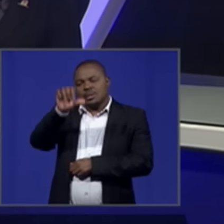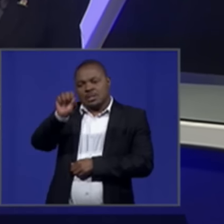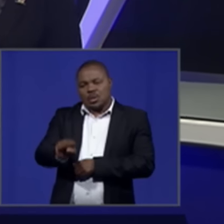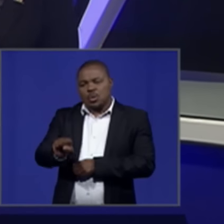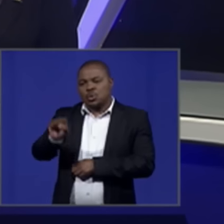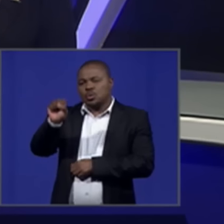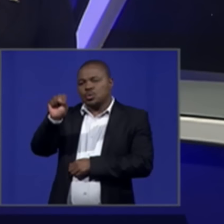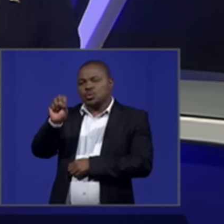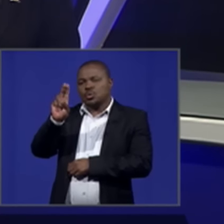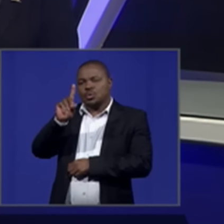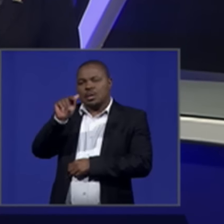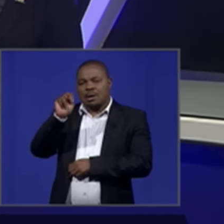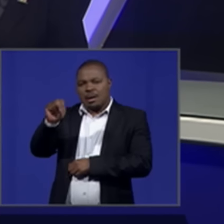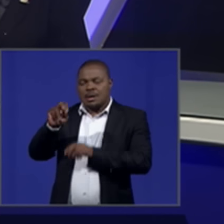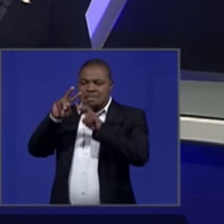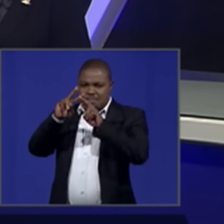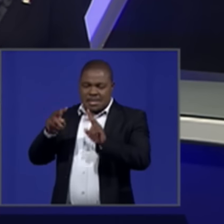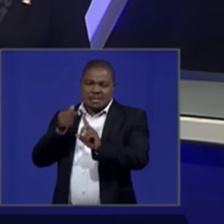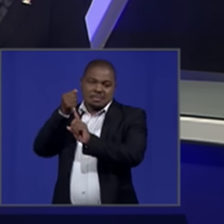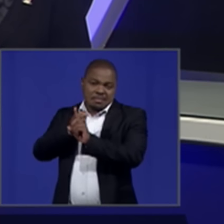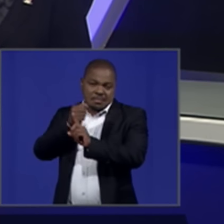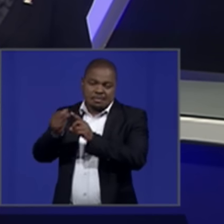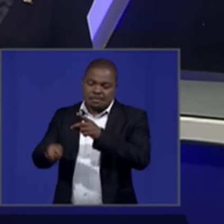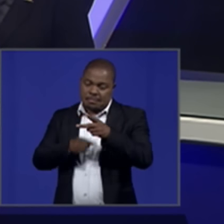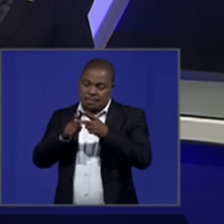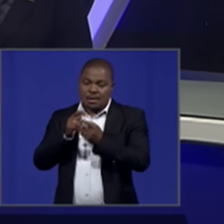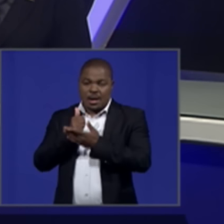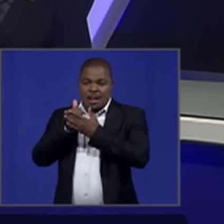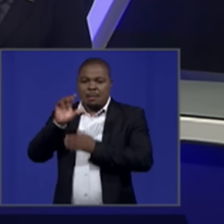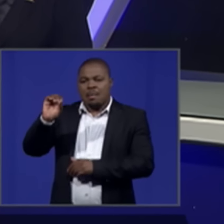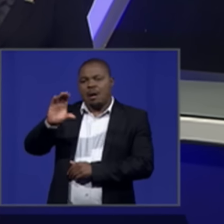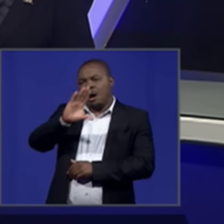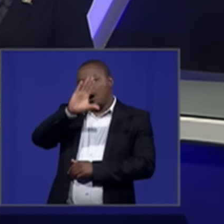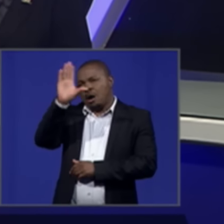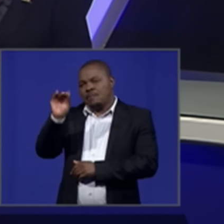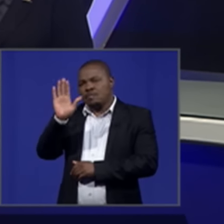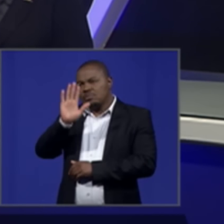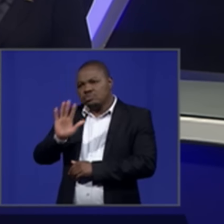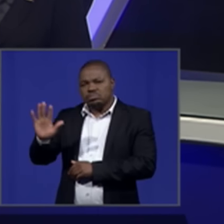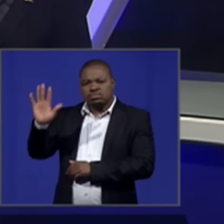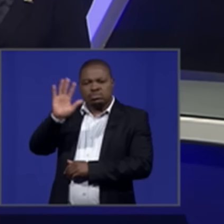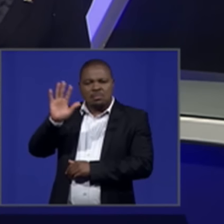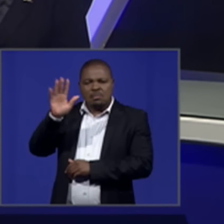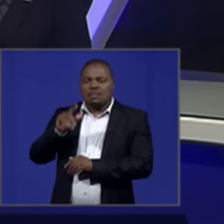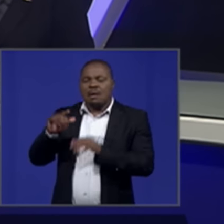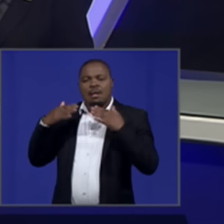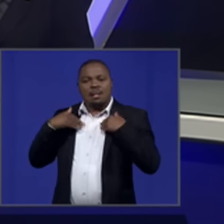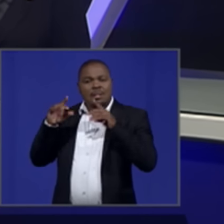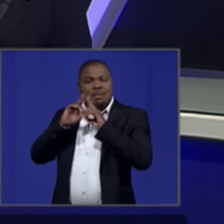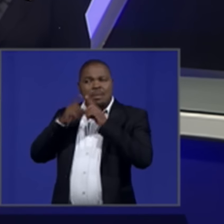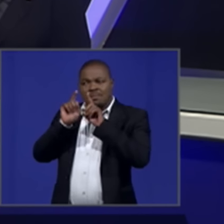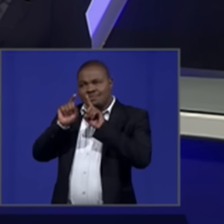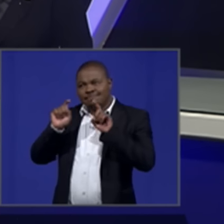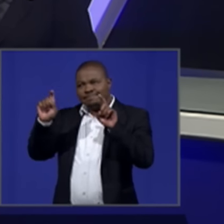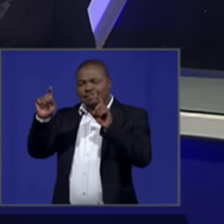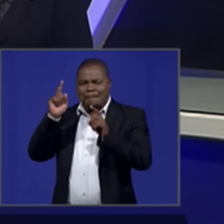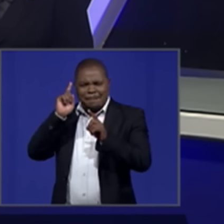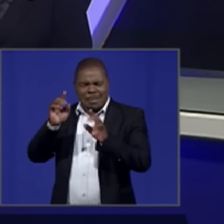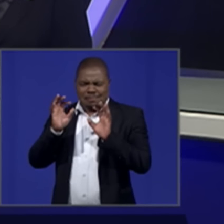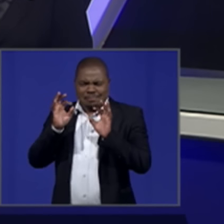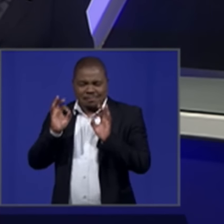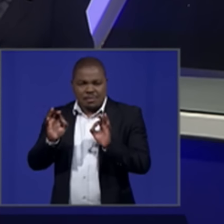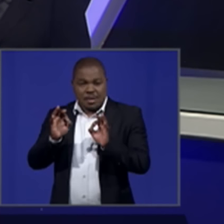a bile hape a leka ho thusa hore kontinente ya Afrika mafapha a bophelo a be boemong ba hore ha